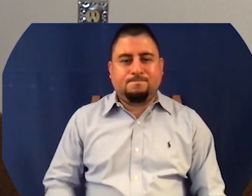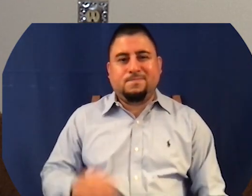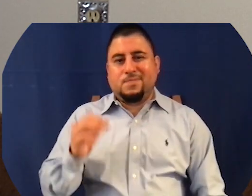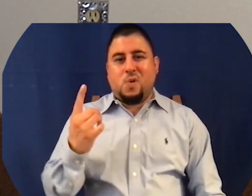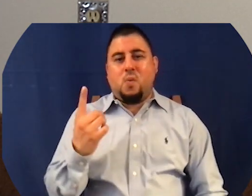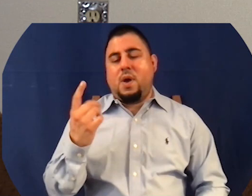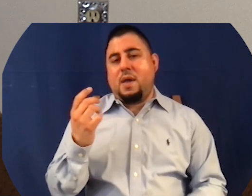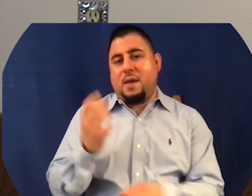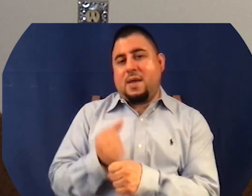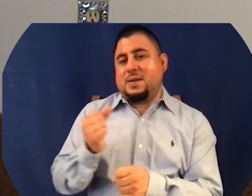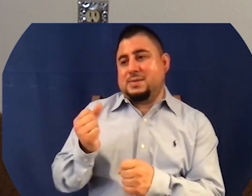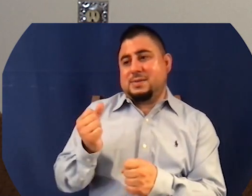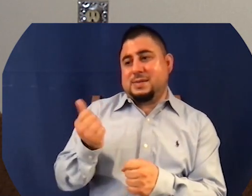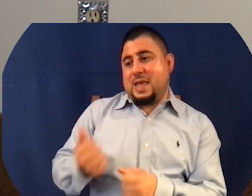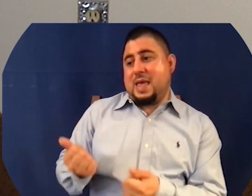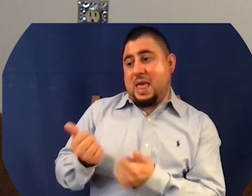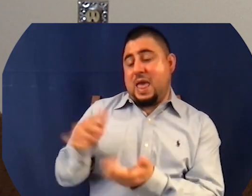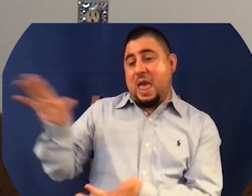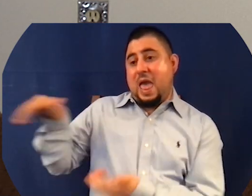No one gets anything for nothing.